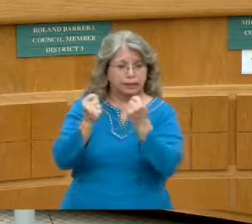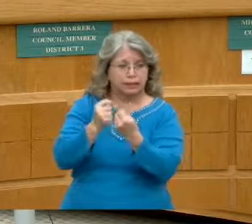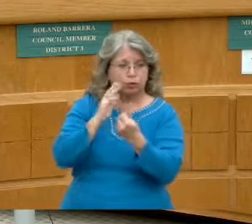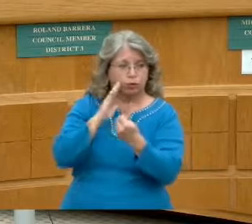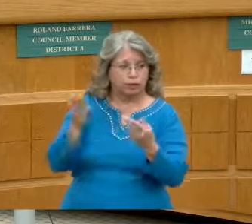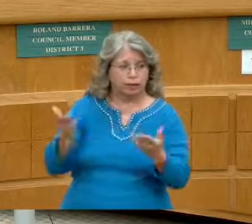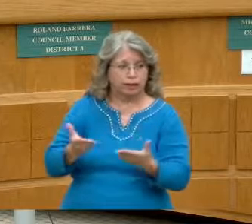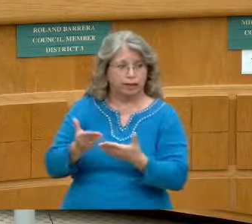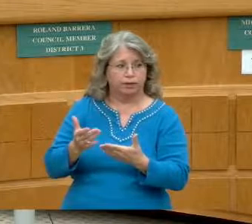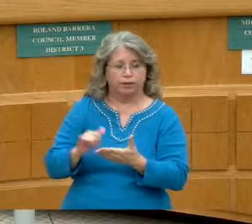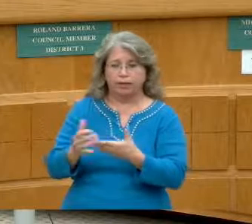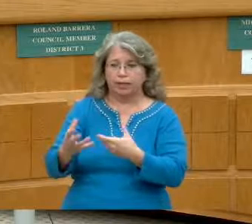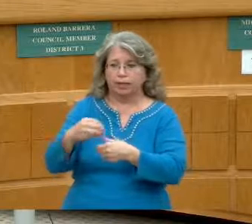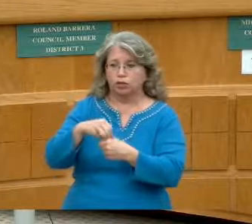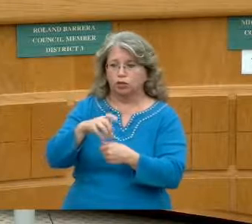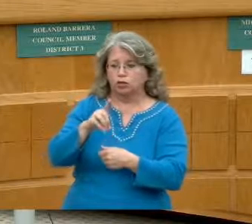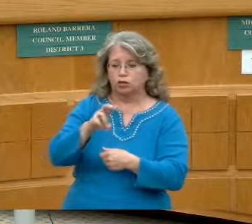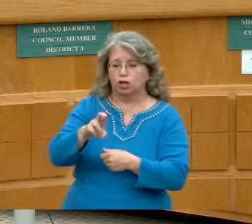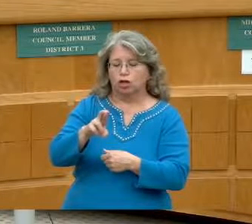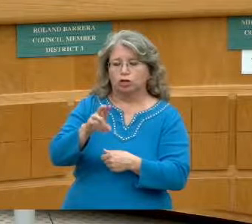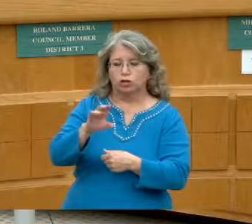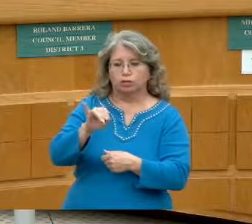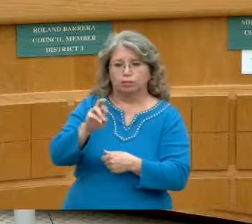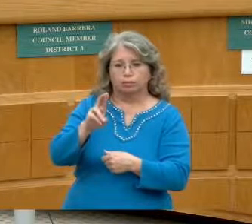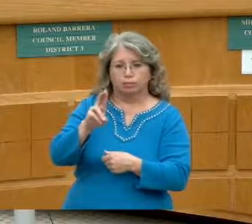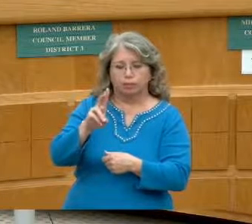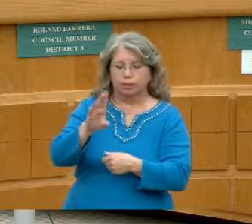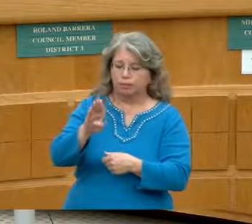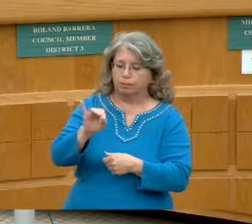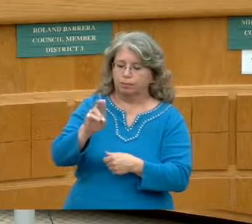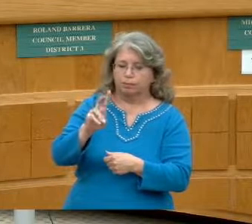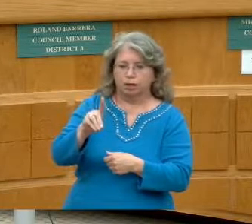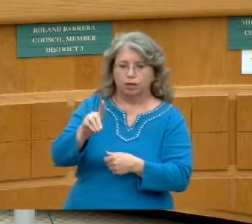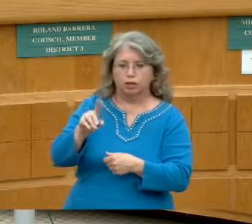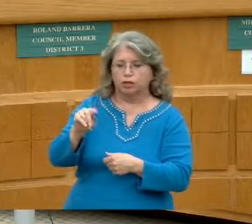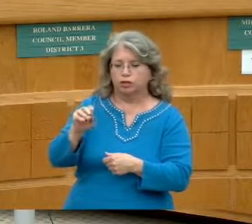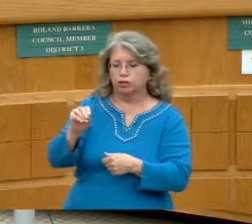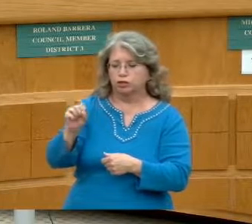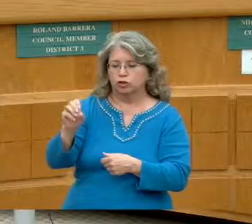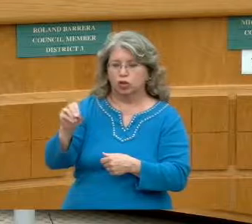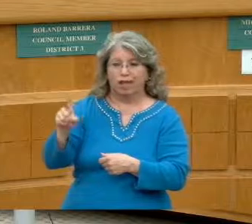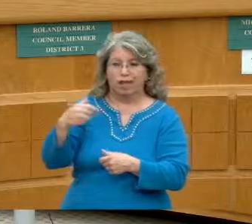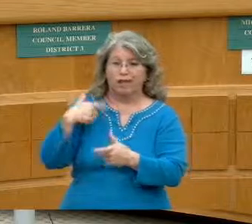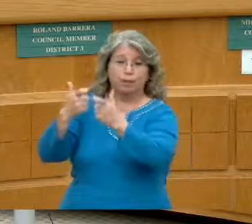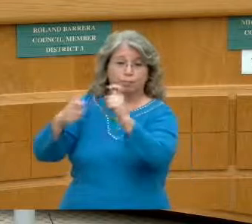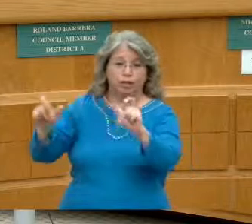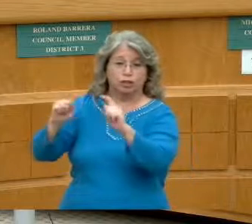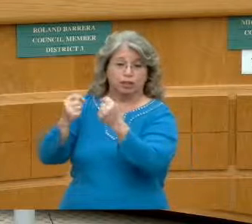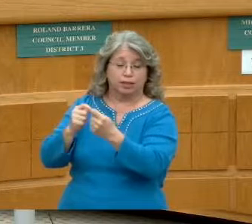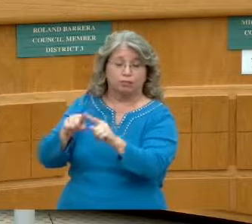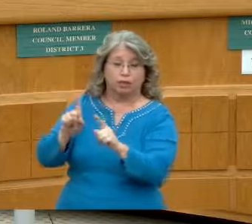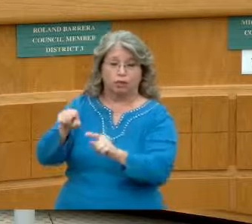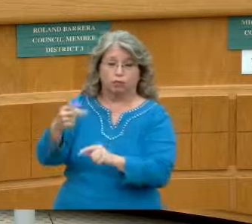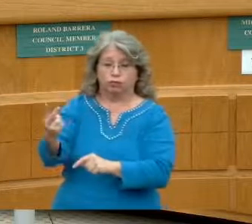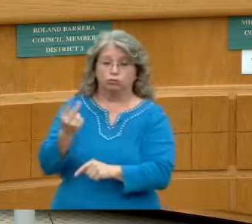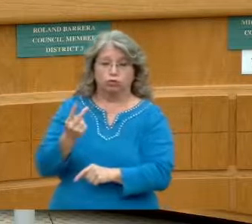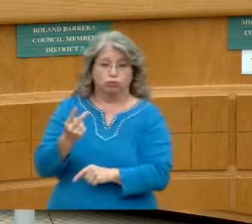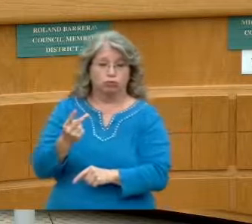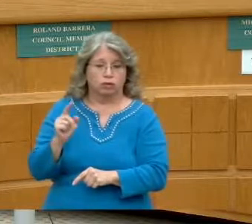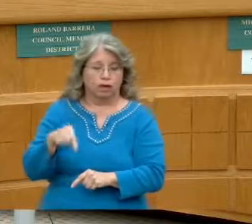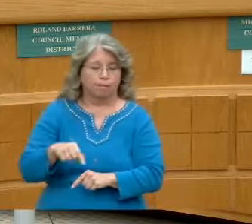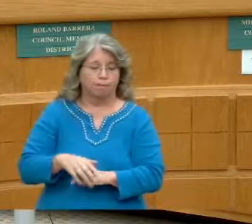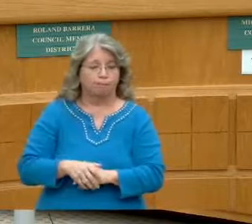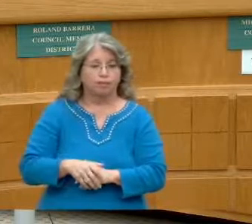That includes Dr. Bird, Dr. Tussaud. They have a bigger team. It's just 2 folks that come here because of social distancing, but they continue to